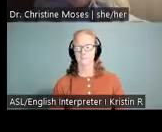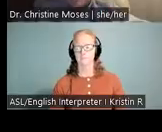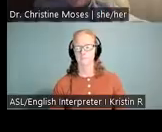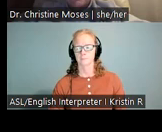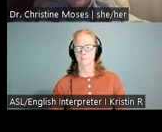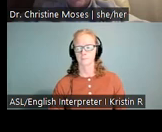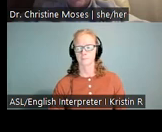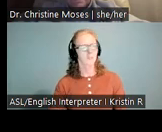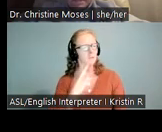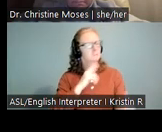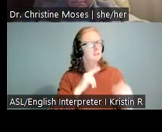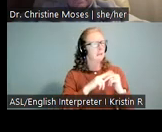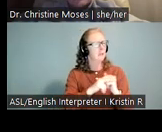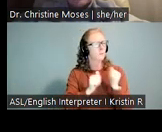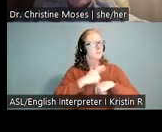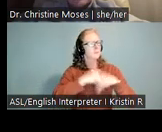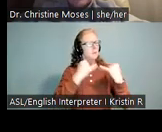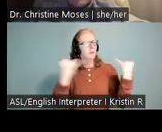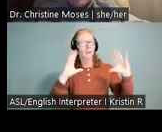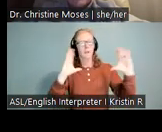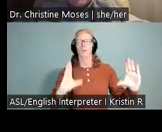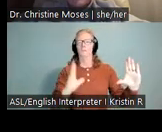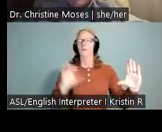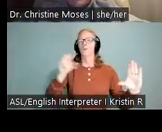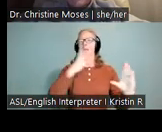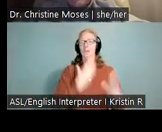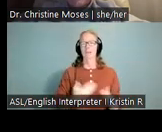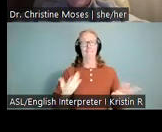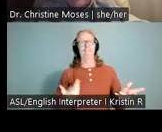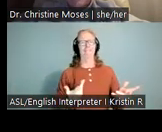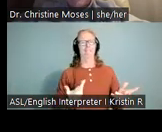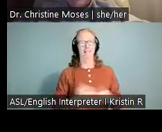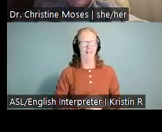Is there a slide with the timeline on it? Oh, okay, good.